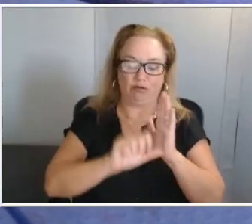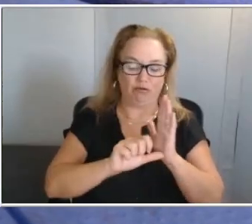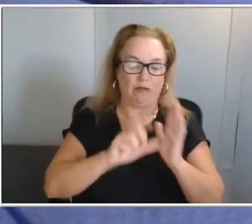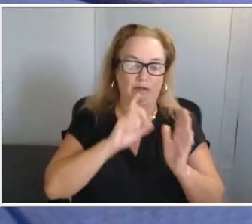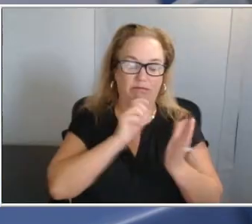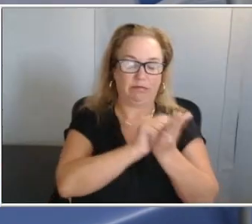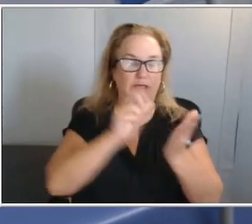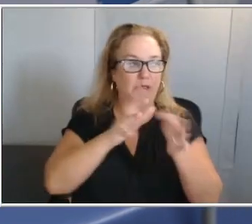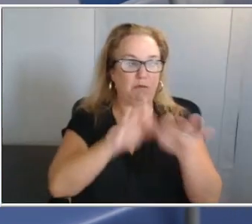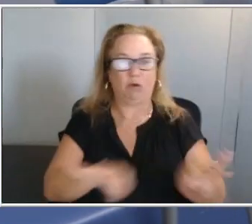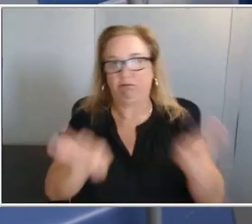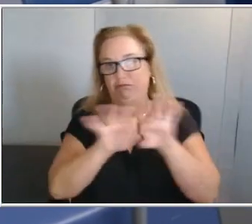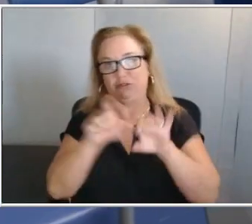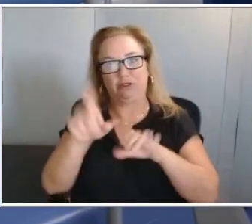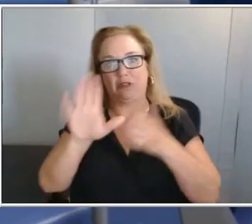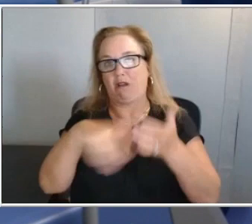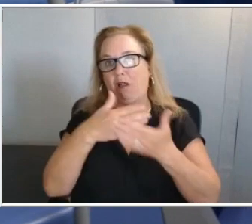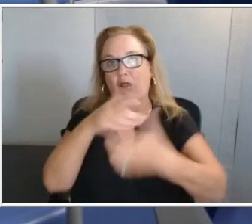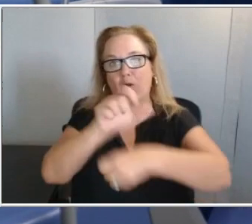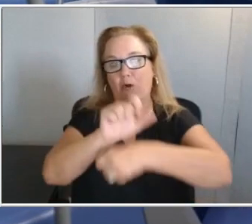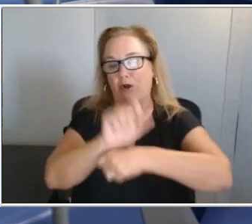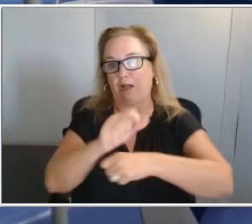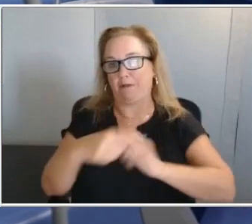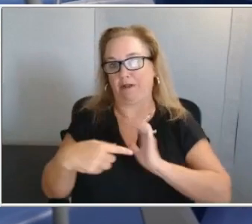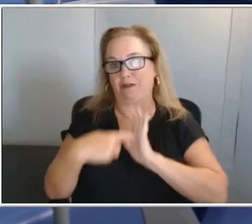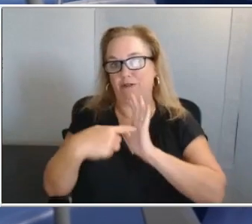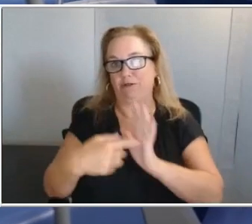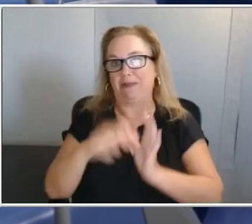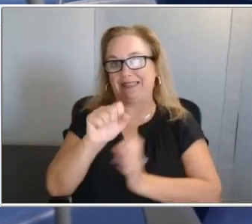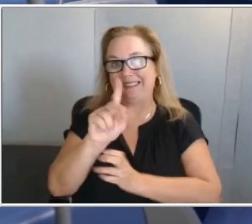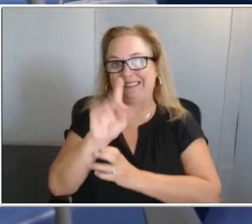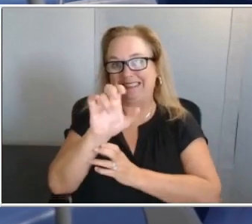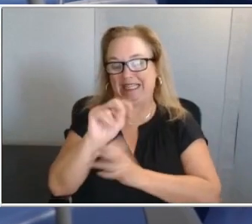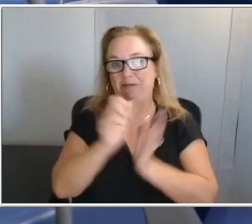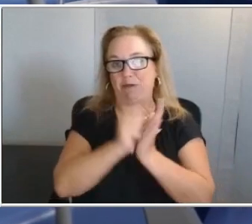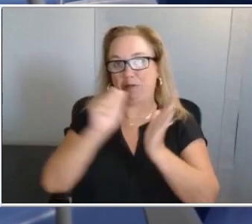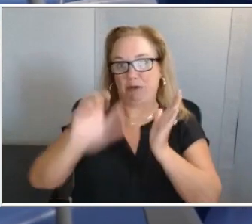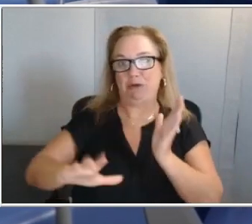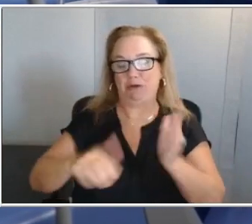all the work. I'm just going to show it to her by taking the skin off.